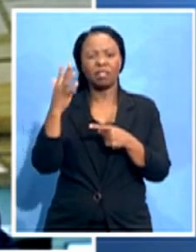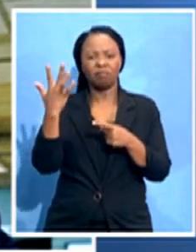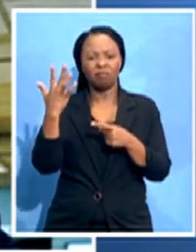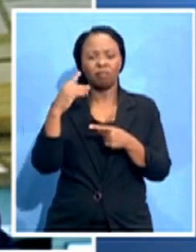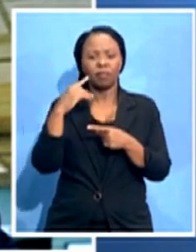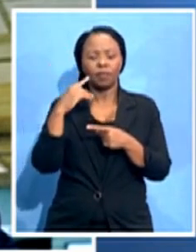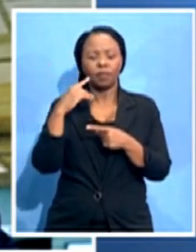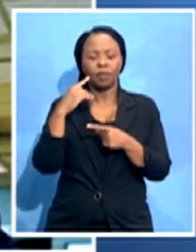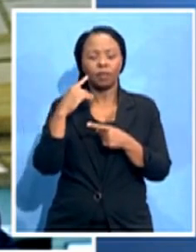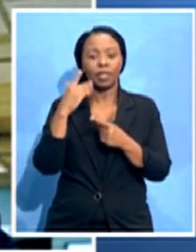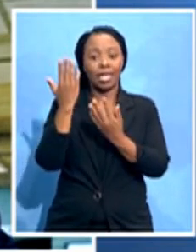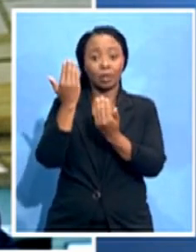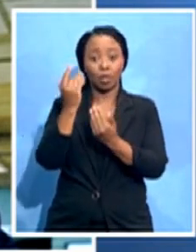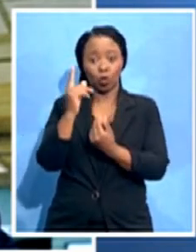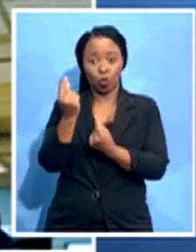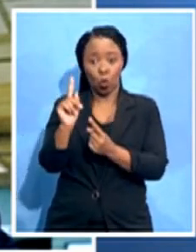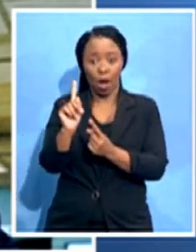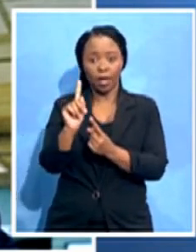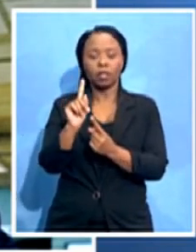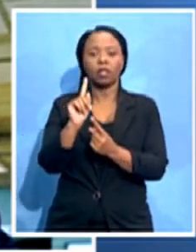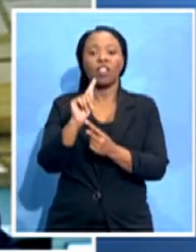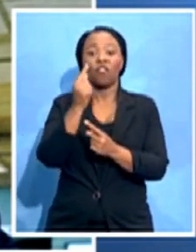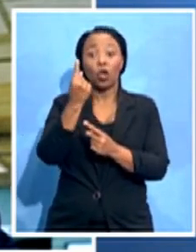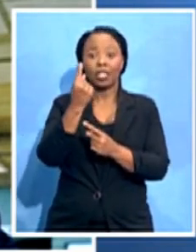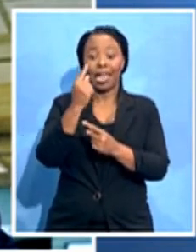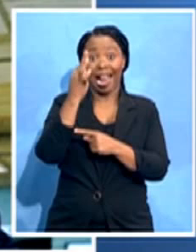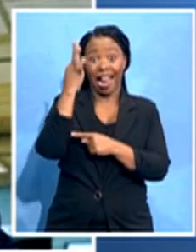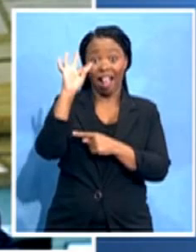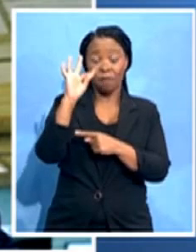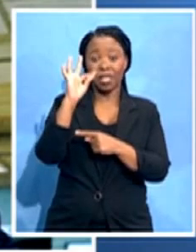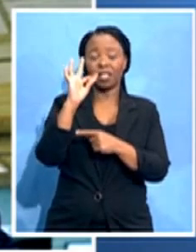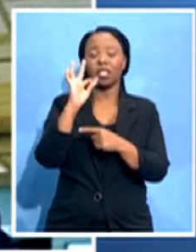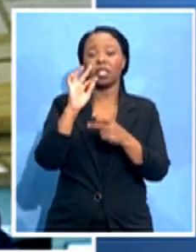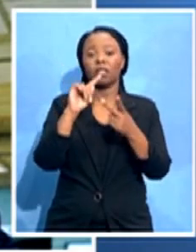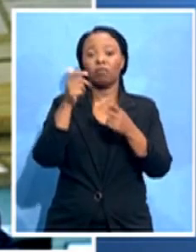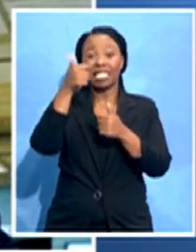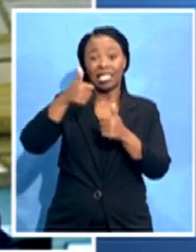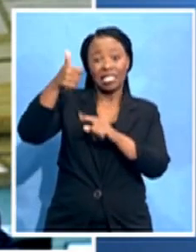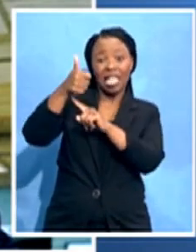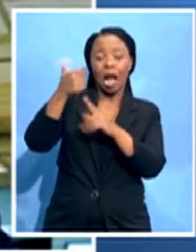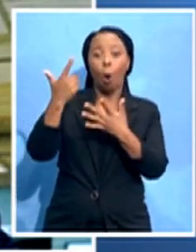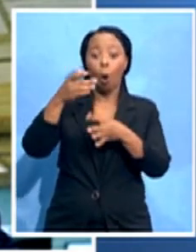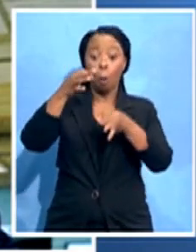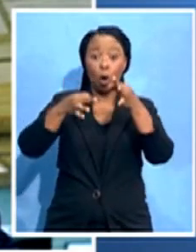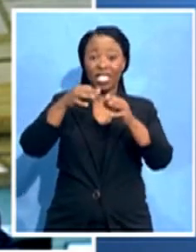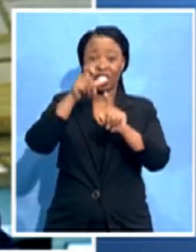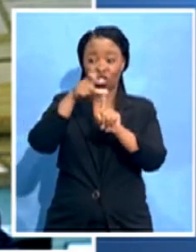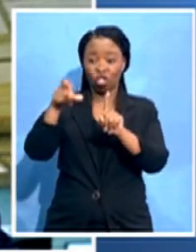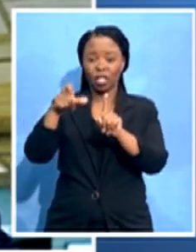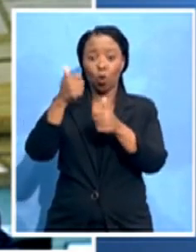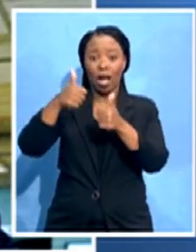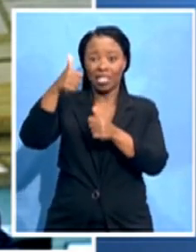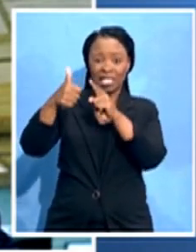government members who are senior or politicians who are senior. Right. It's not clear yet, but clearly the frontline